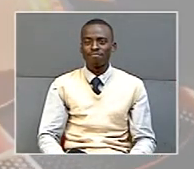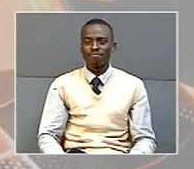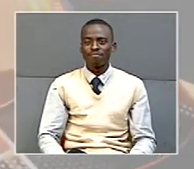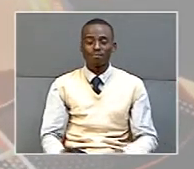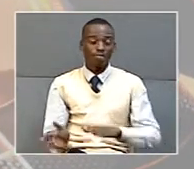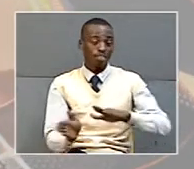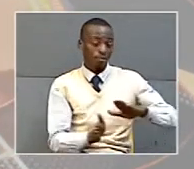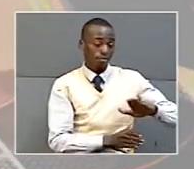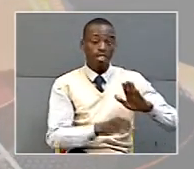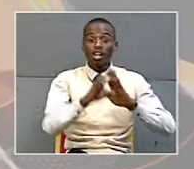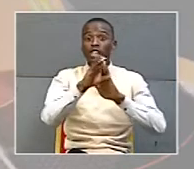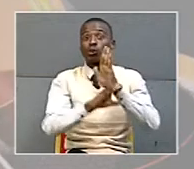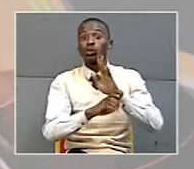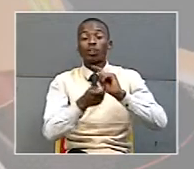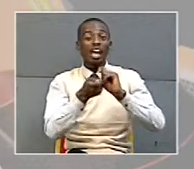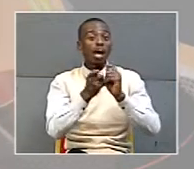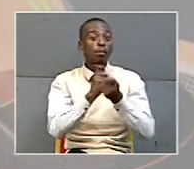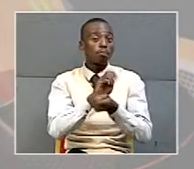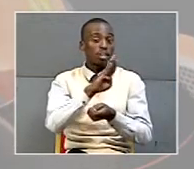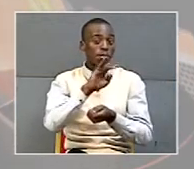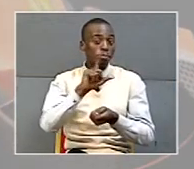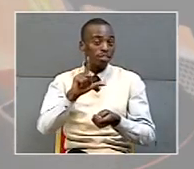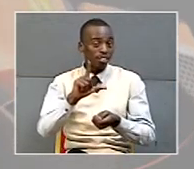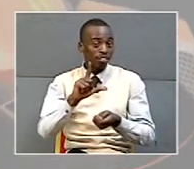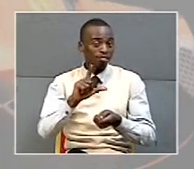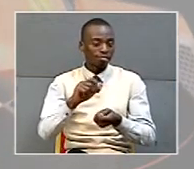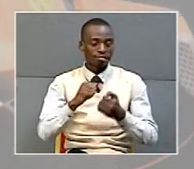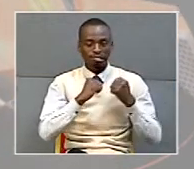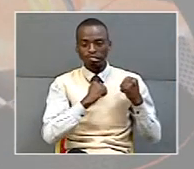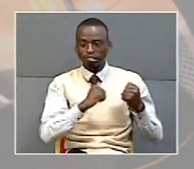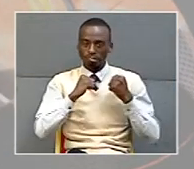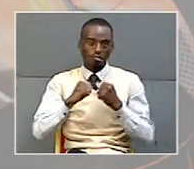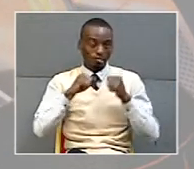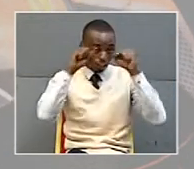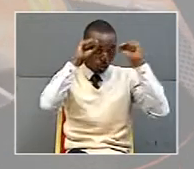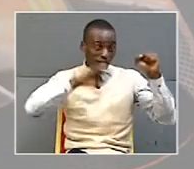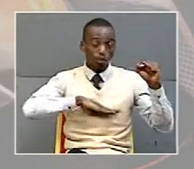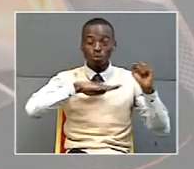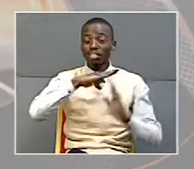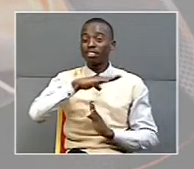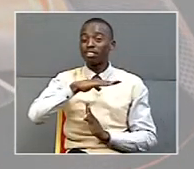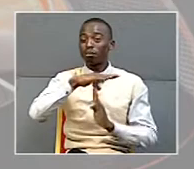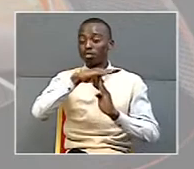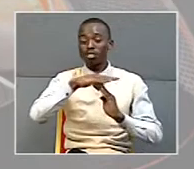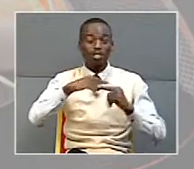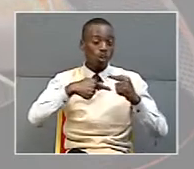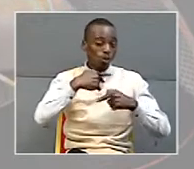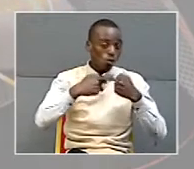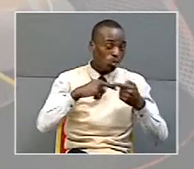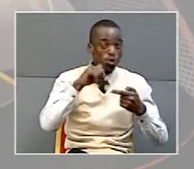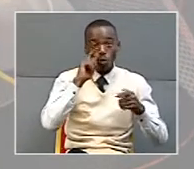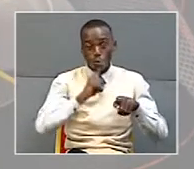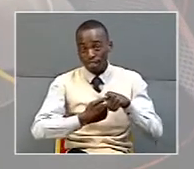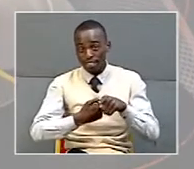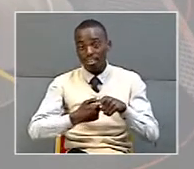Meanwhile, the constitutional amendment bill touching on contentious presidential age limit cap continues on